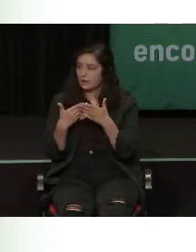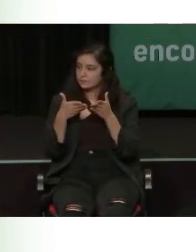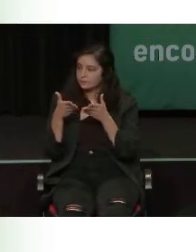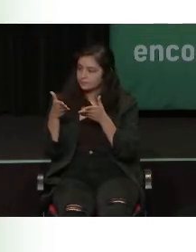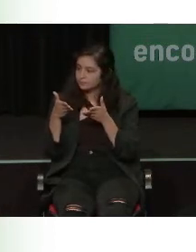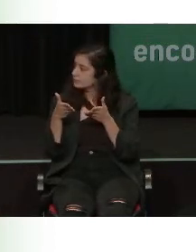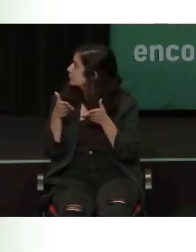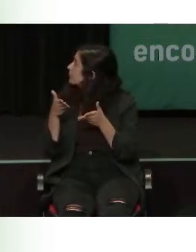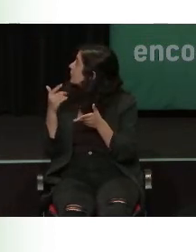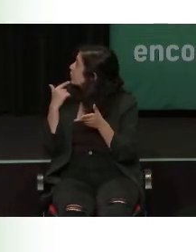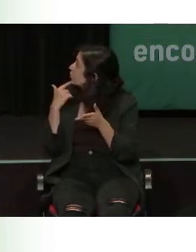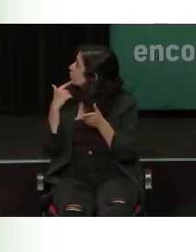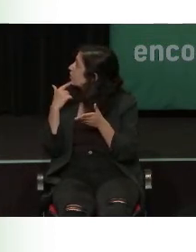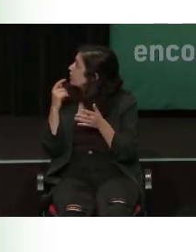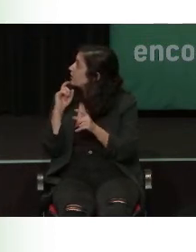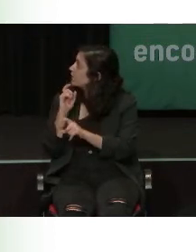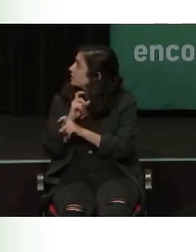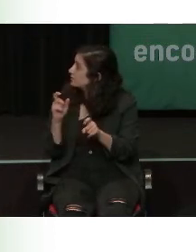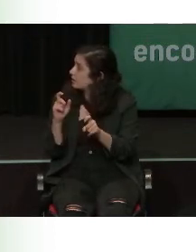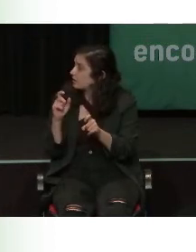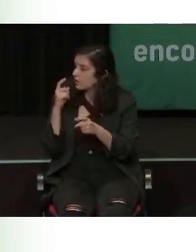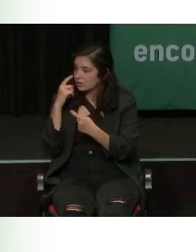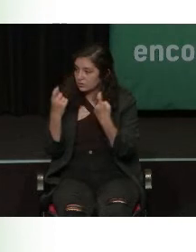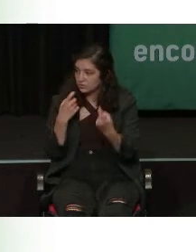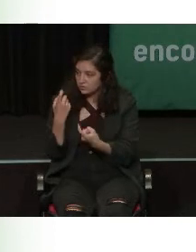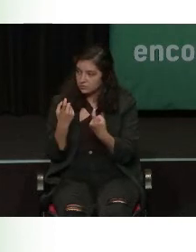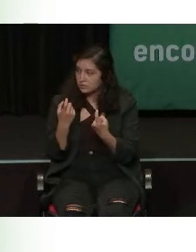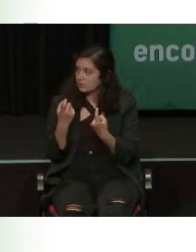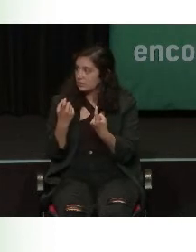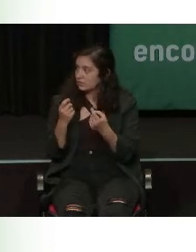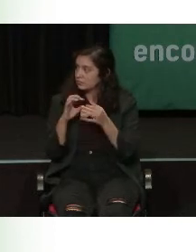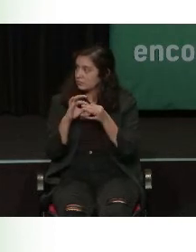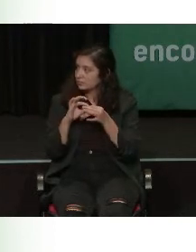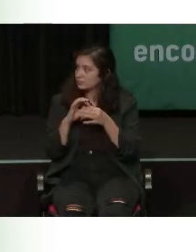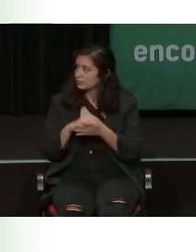lot in advertising and reaching patients.